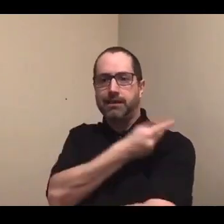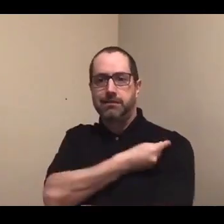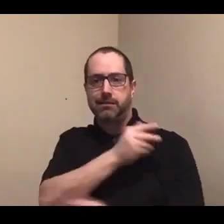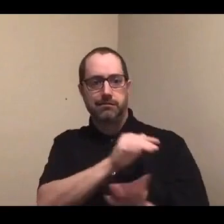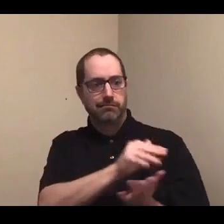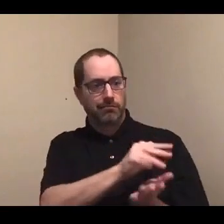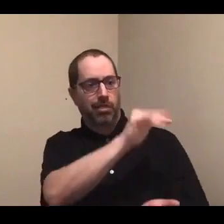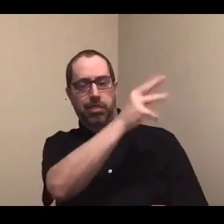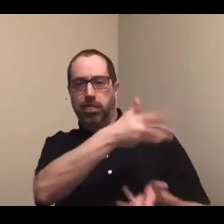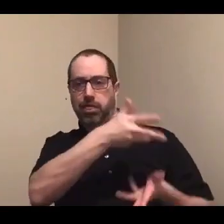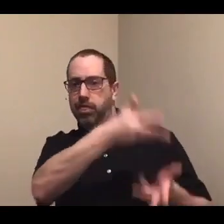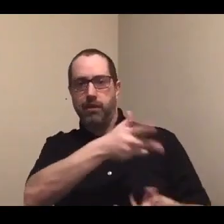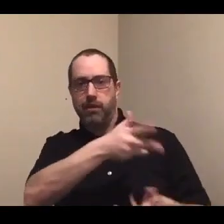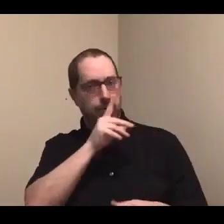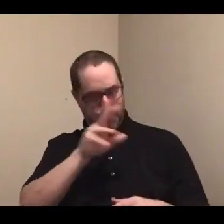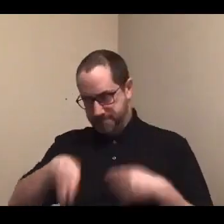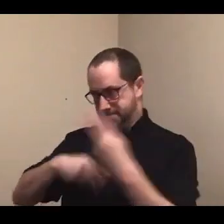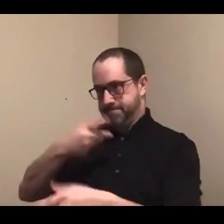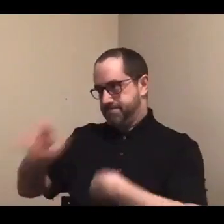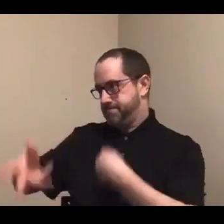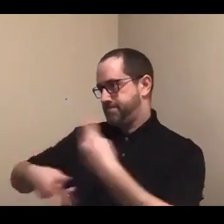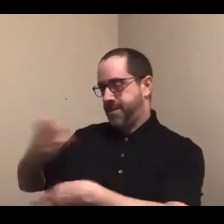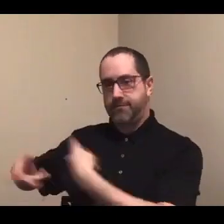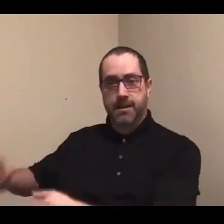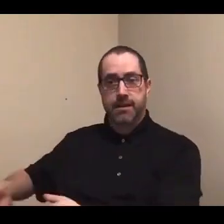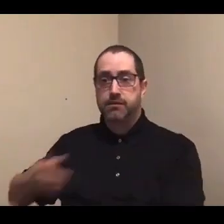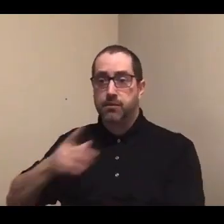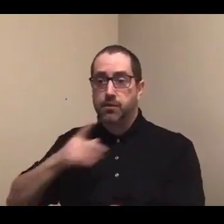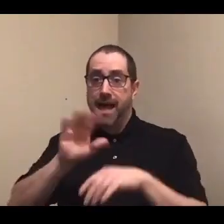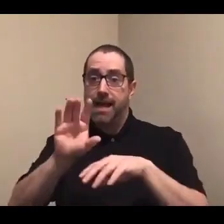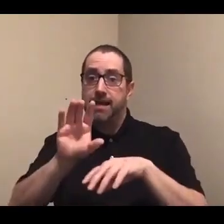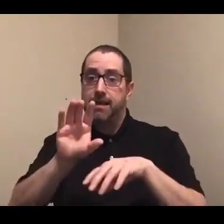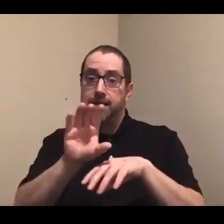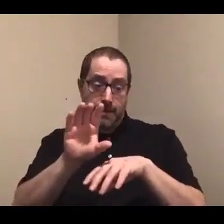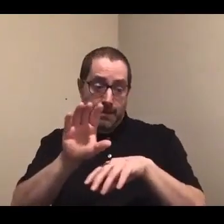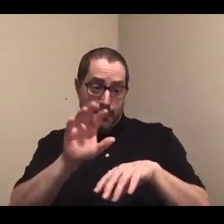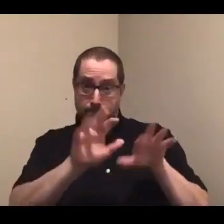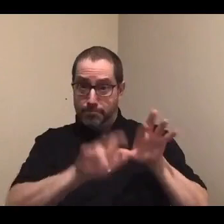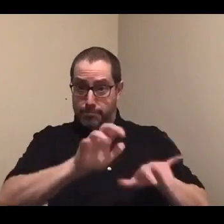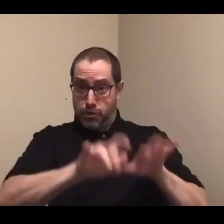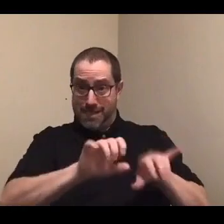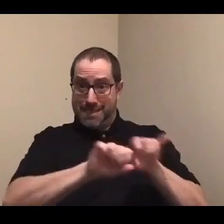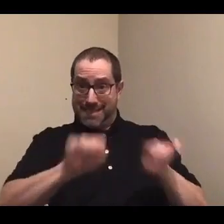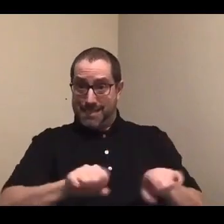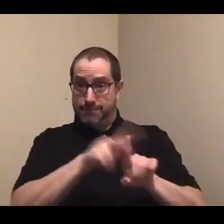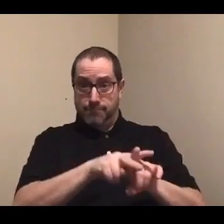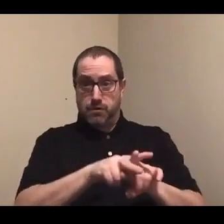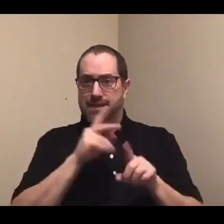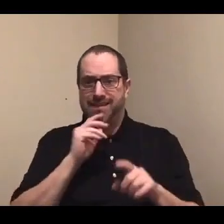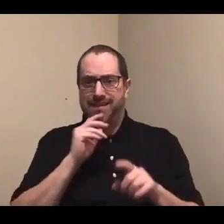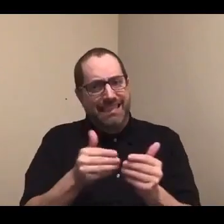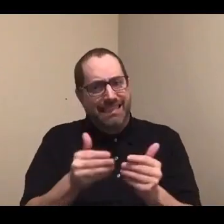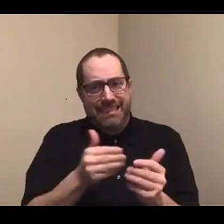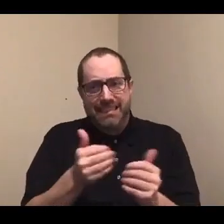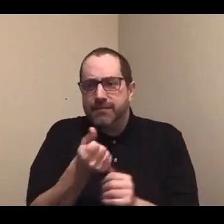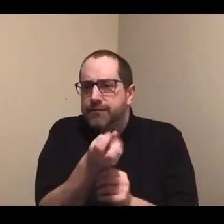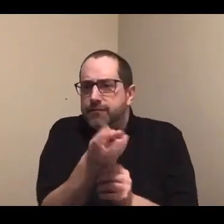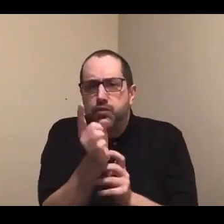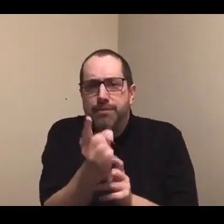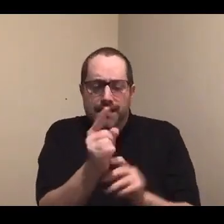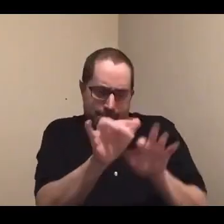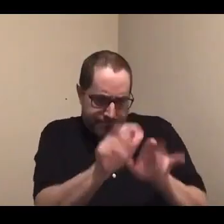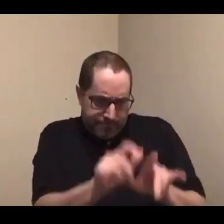system is simple, it's easy to use, it only takes a few minutes, and is a critical enabler for our campaign as